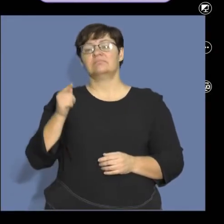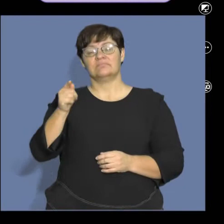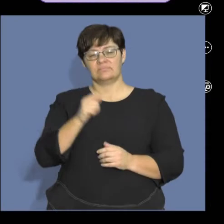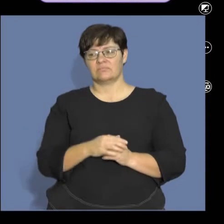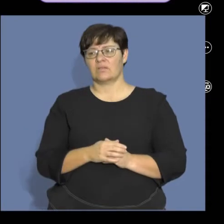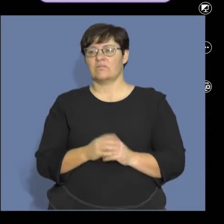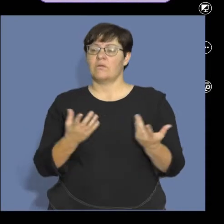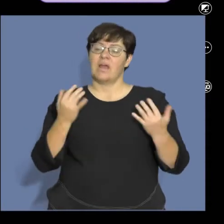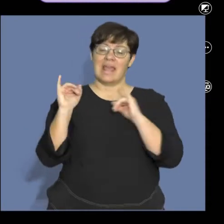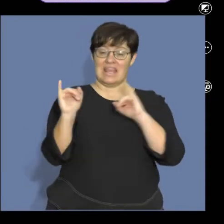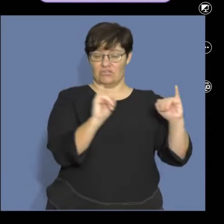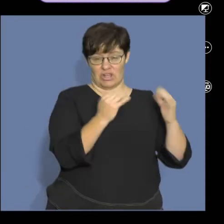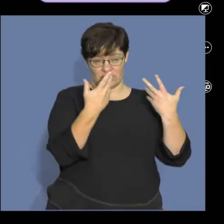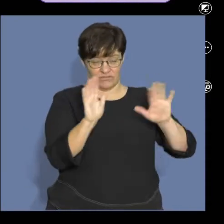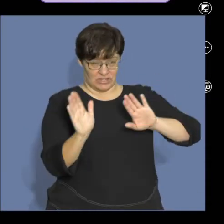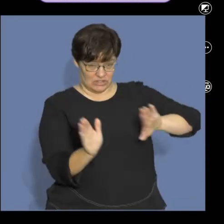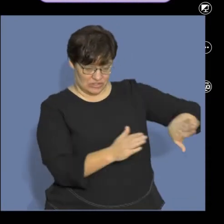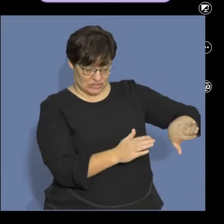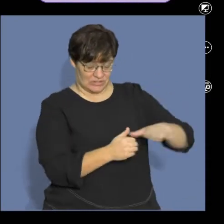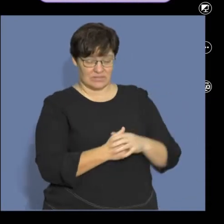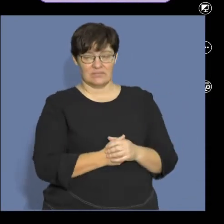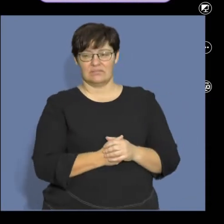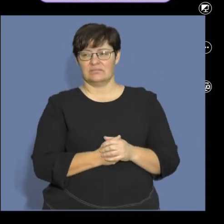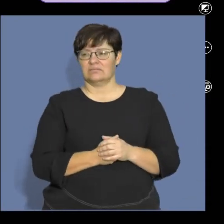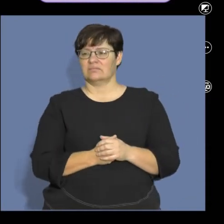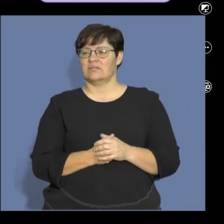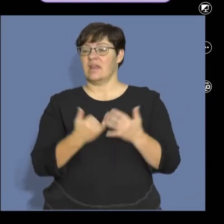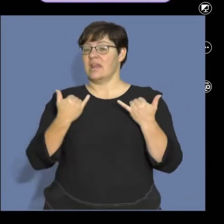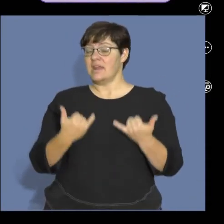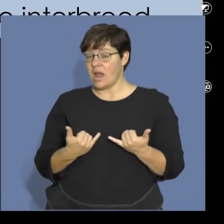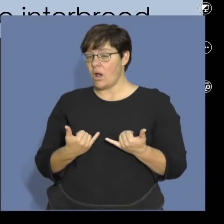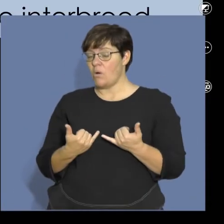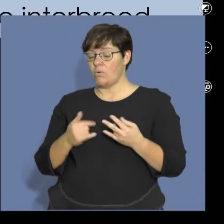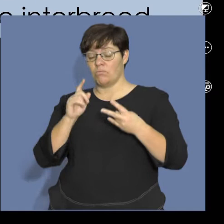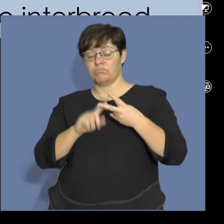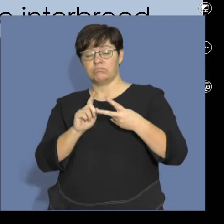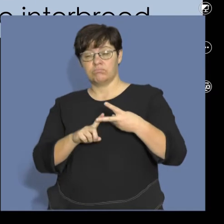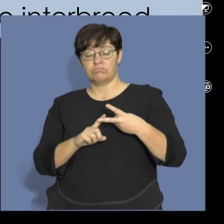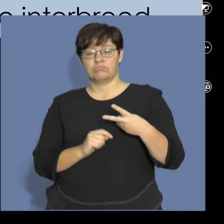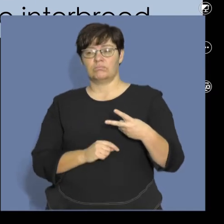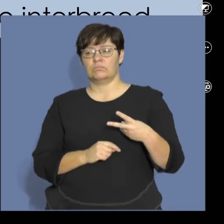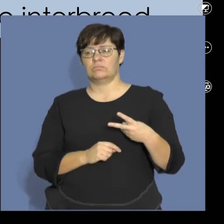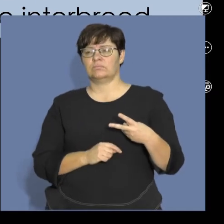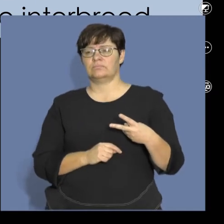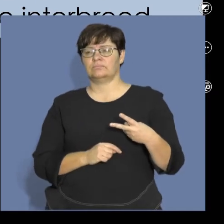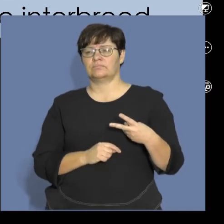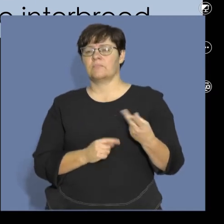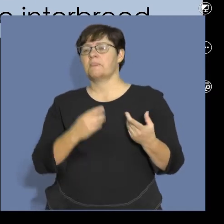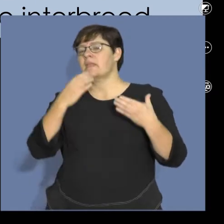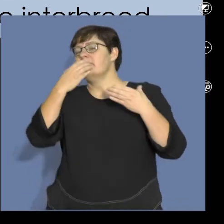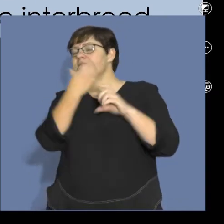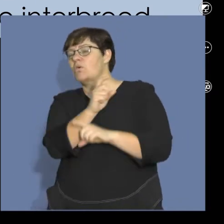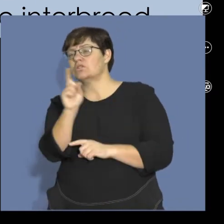So here's where we were. We've done our little introduction. What we now need to say is we